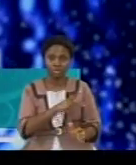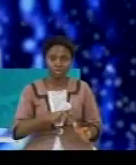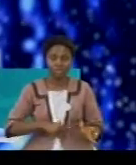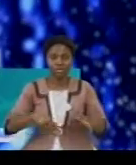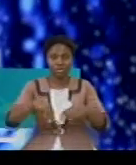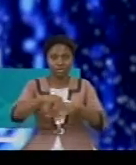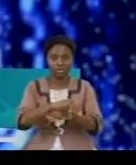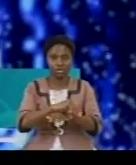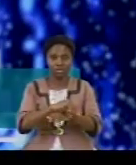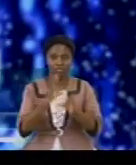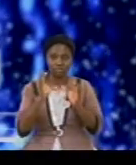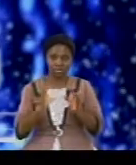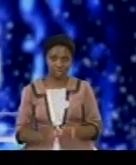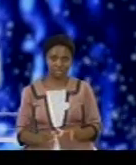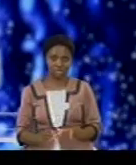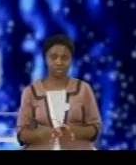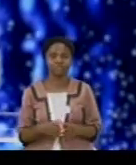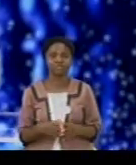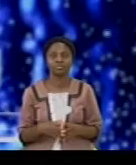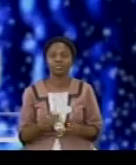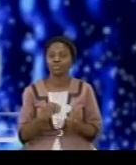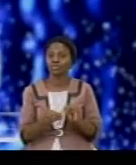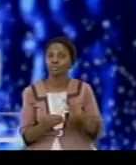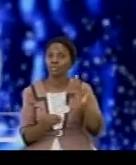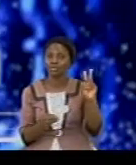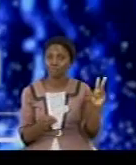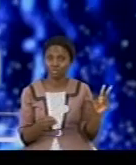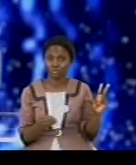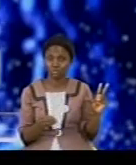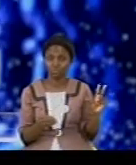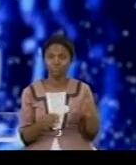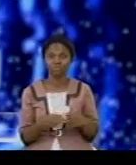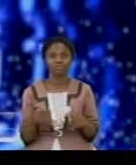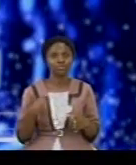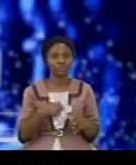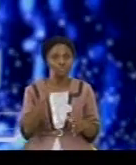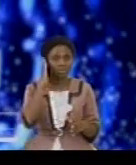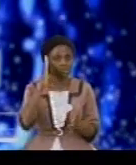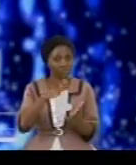Then number two, we shall see